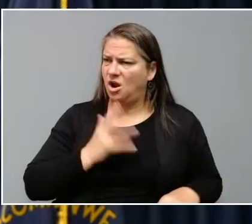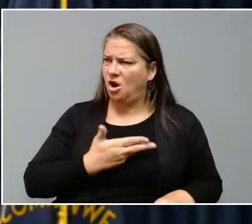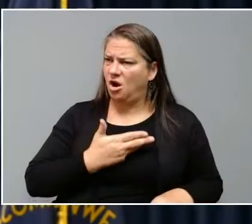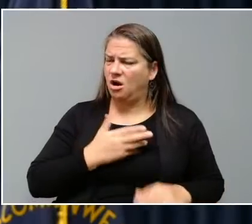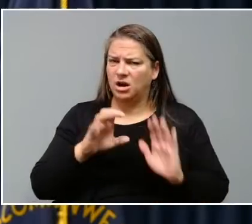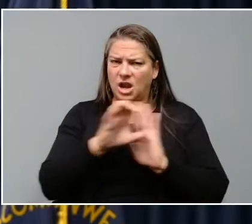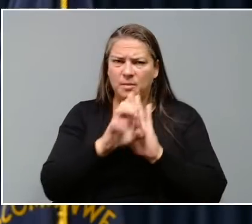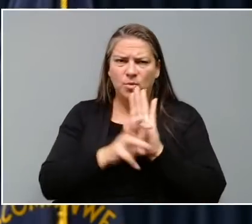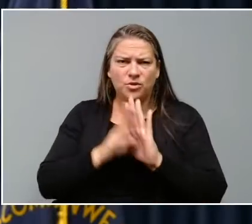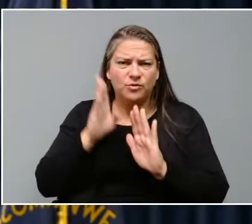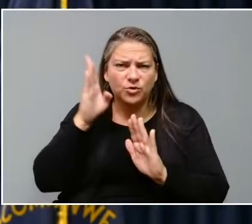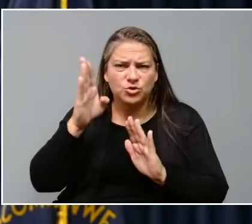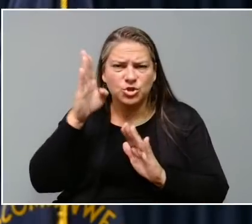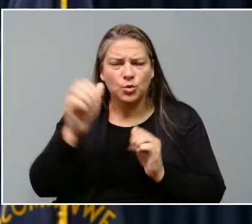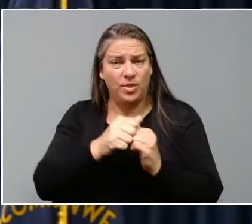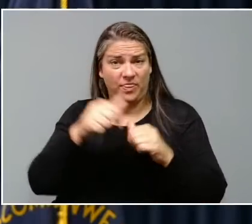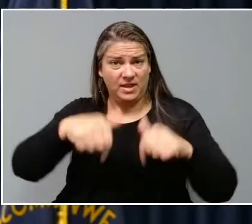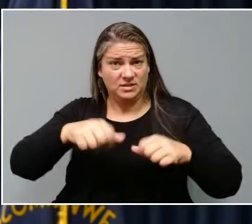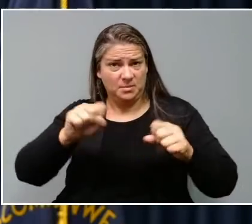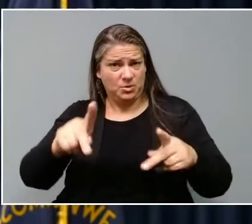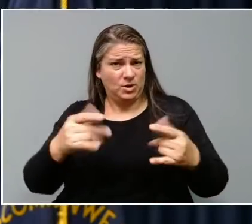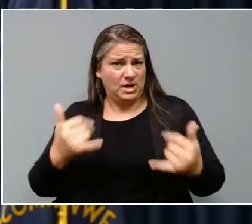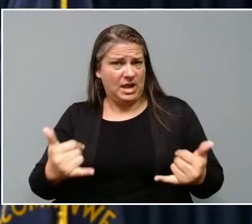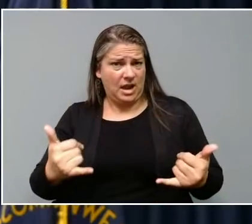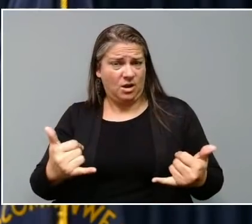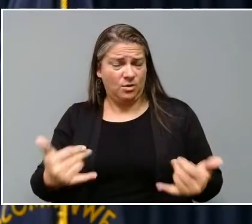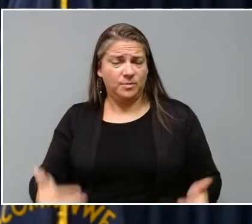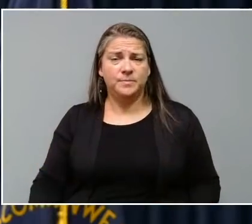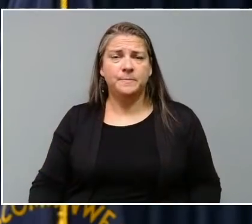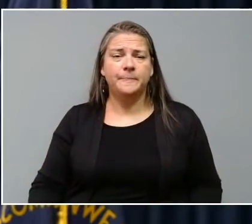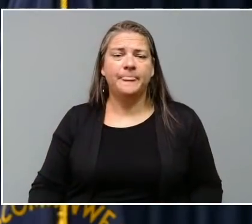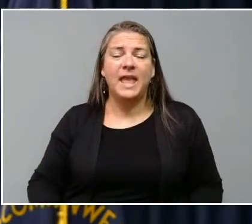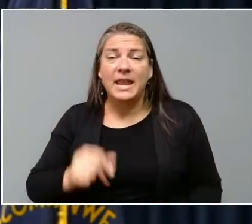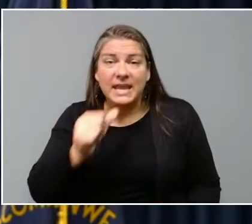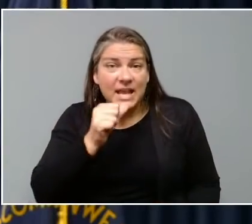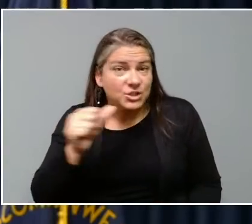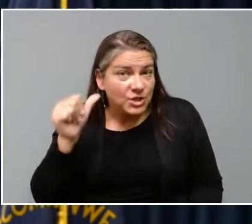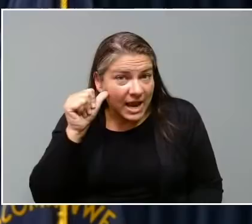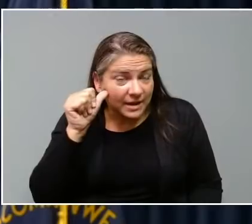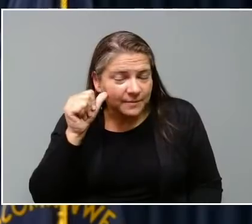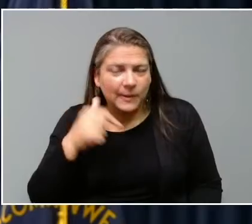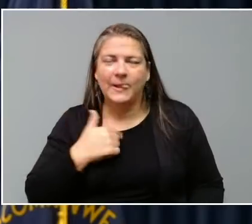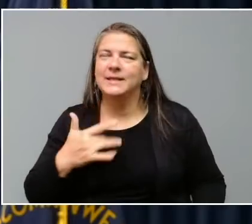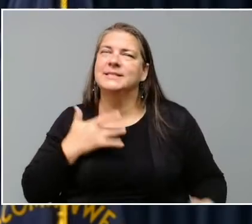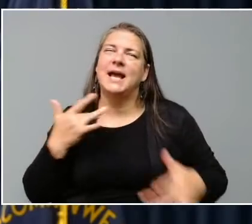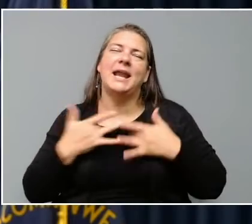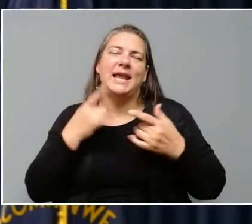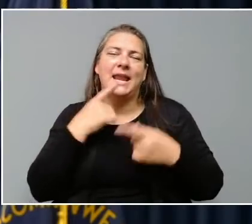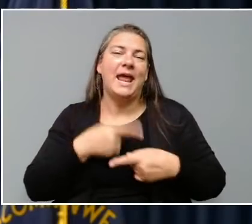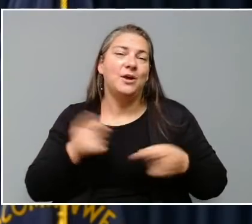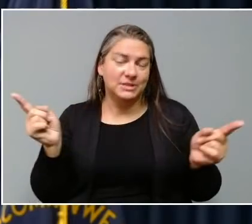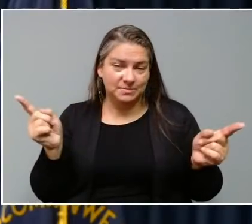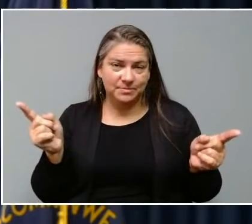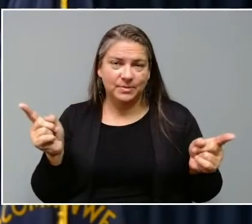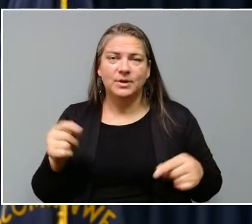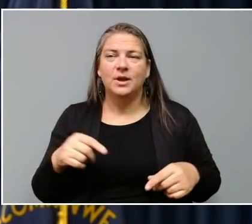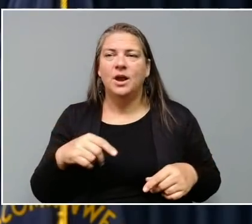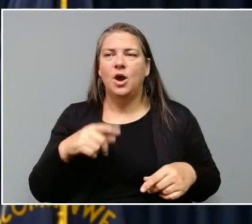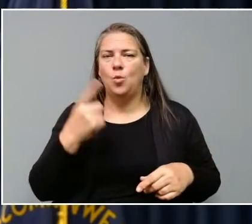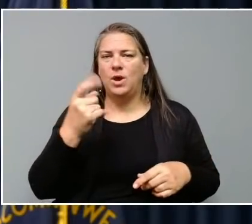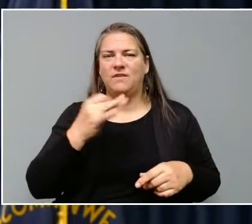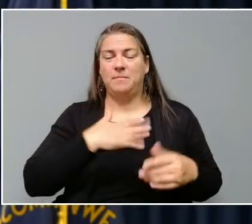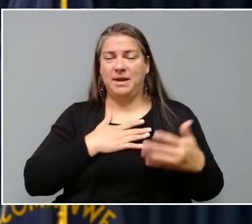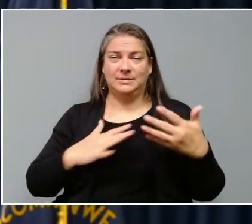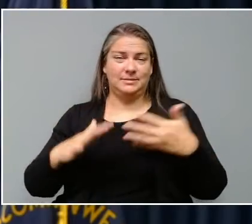this opportunity in front of us. So finally, yesterday, we made an exciting announcement that advances one of my top priorities,